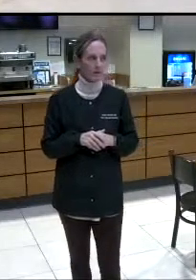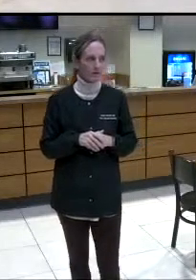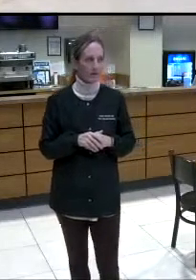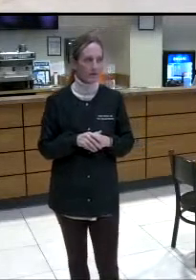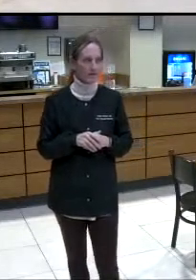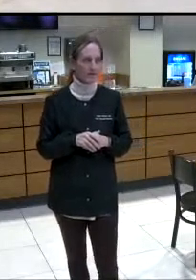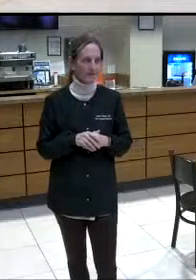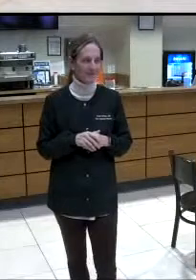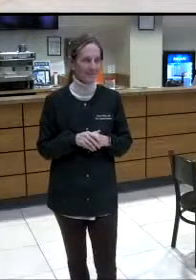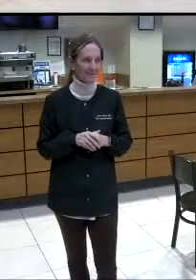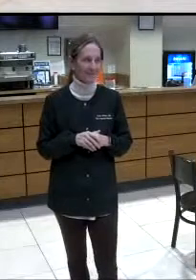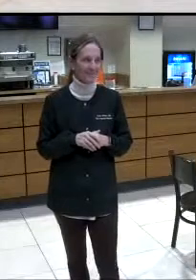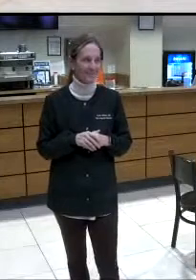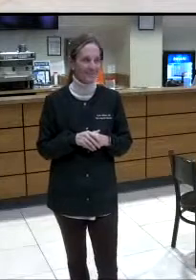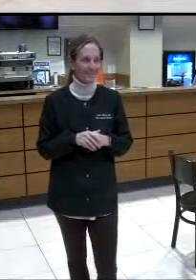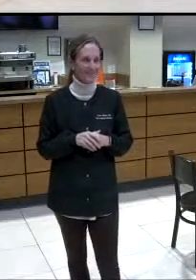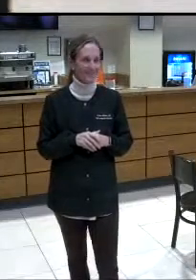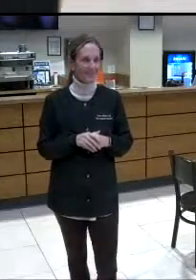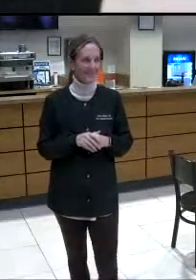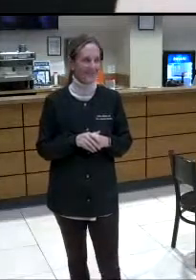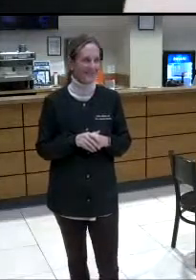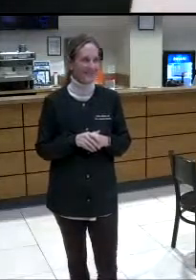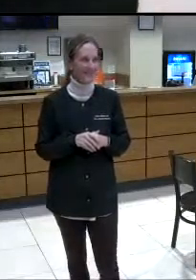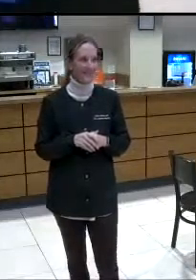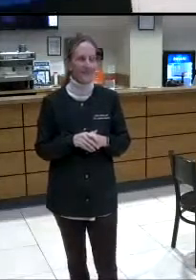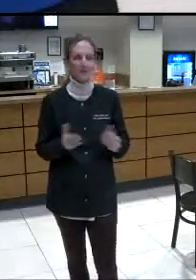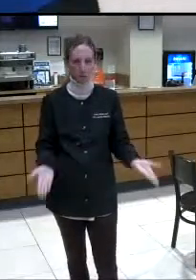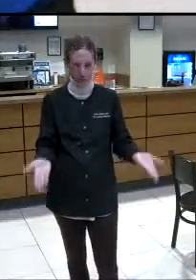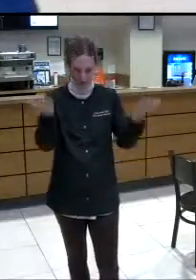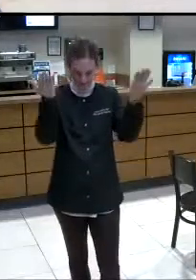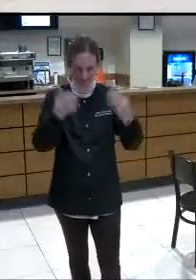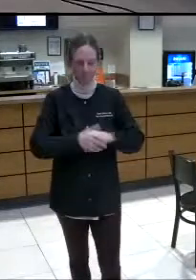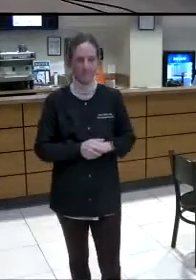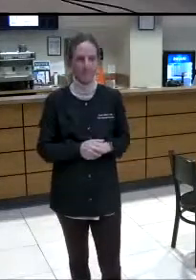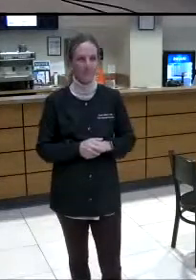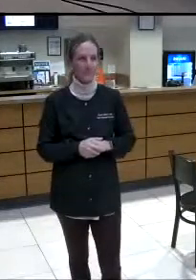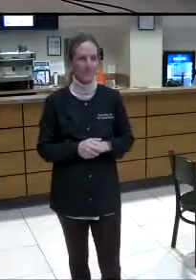Yeah, I was like, come on over.